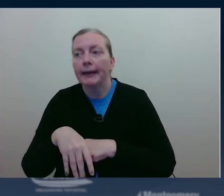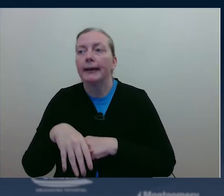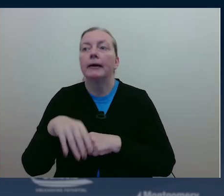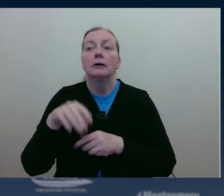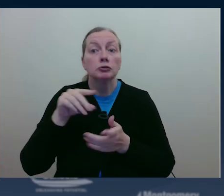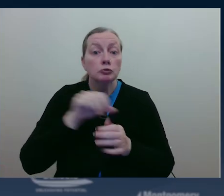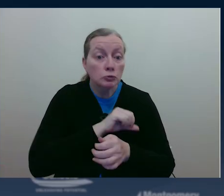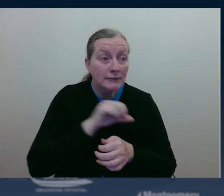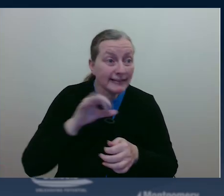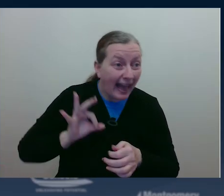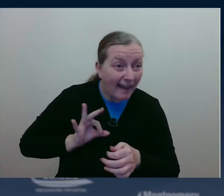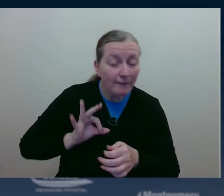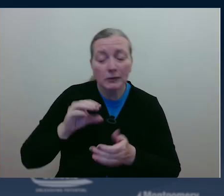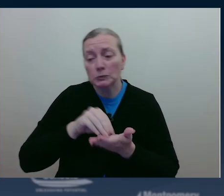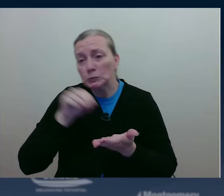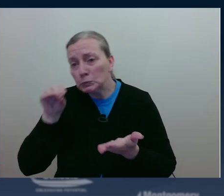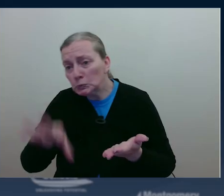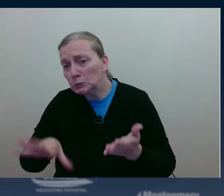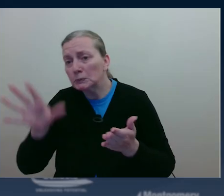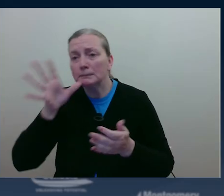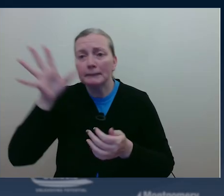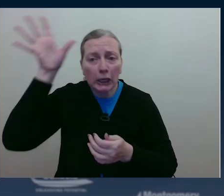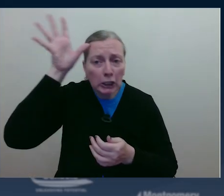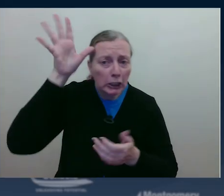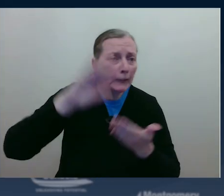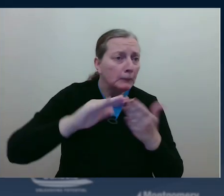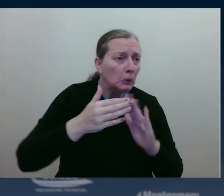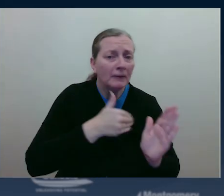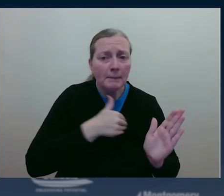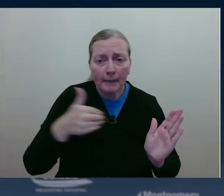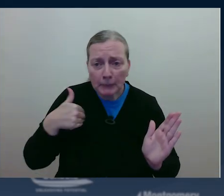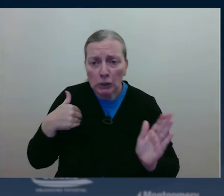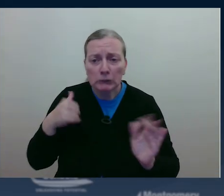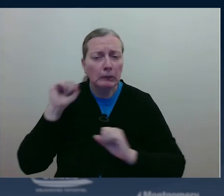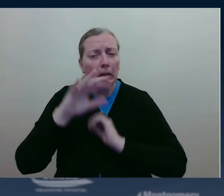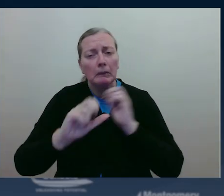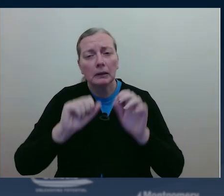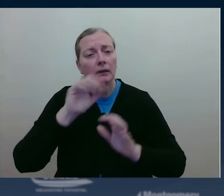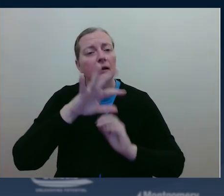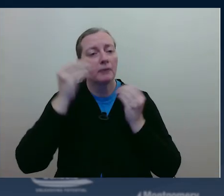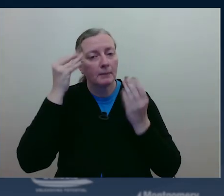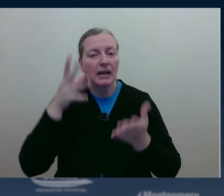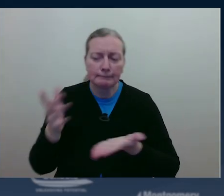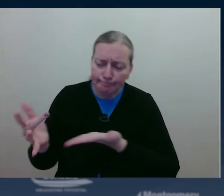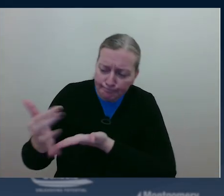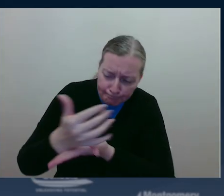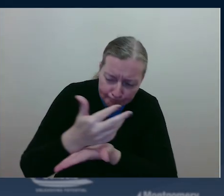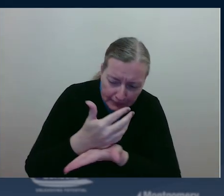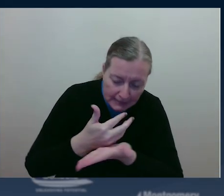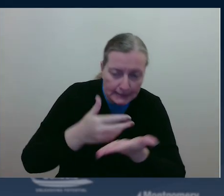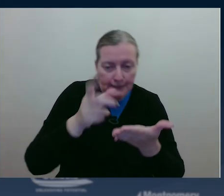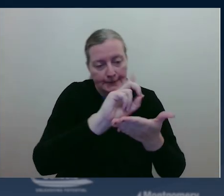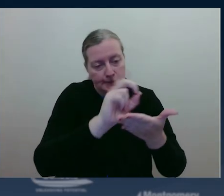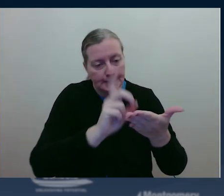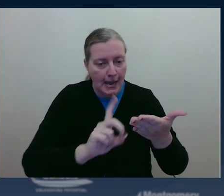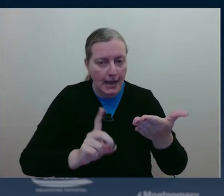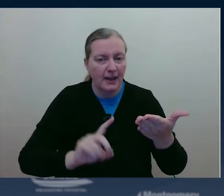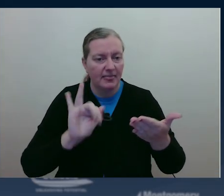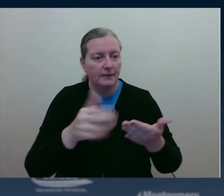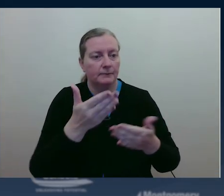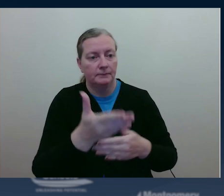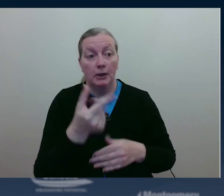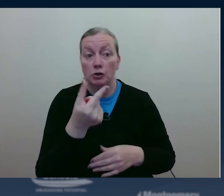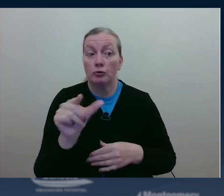community members. The first of the 5 regions is in green. It is medical science and